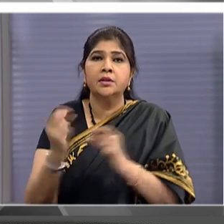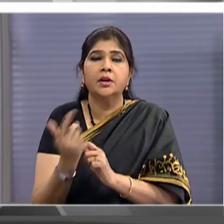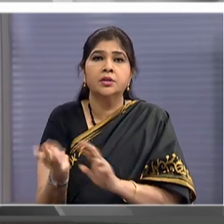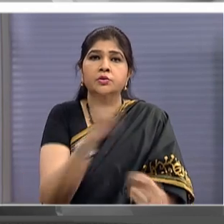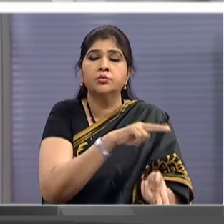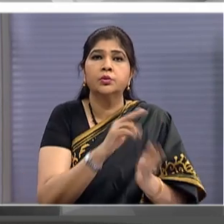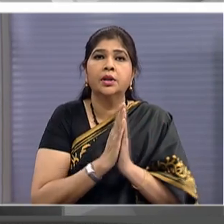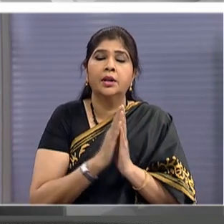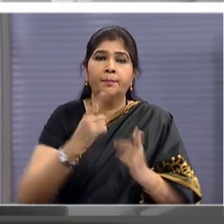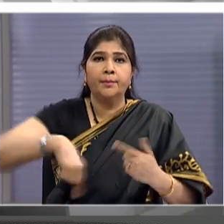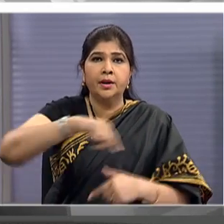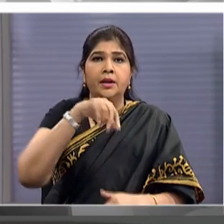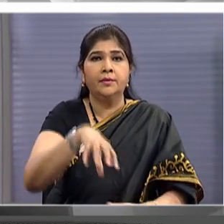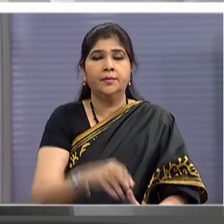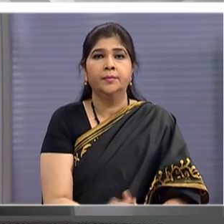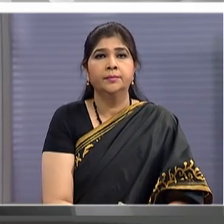the site.